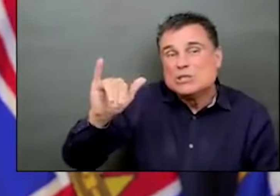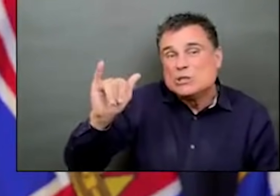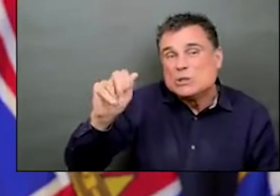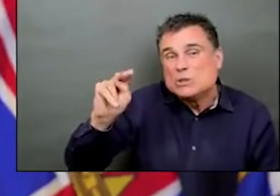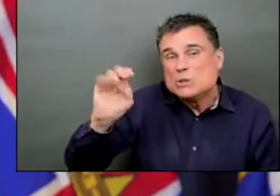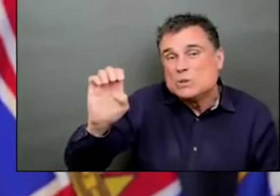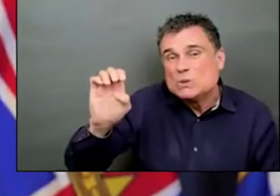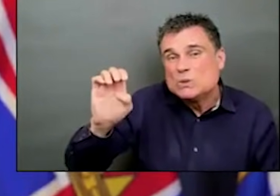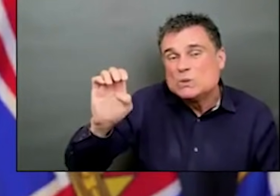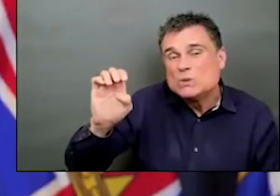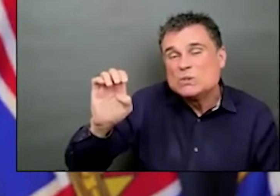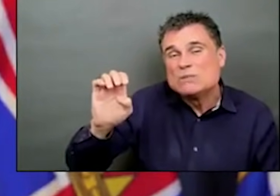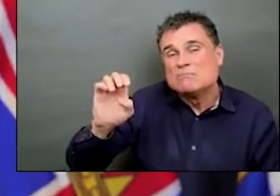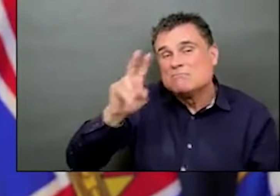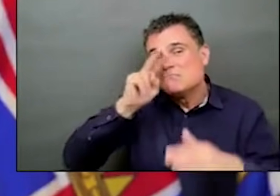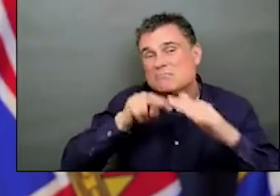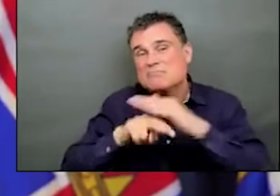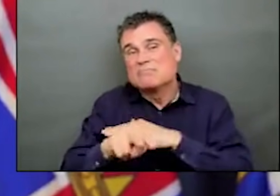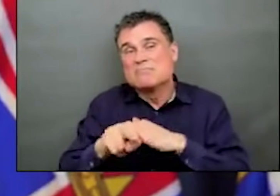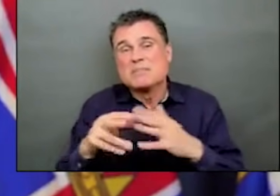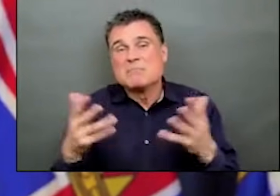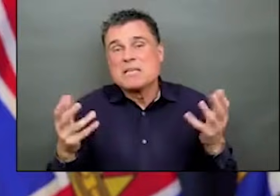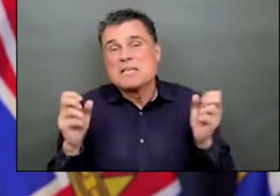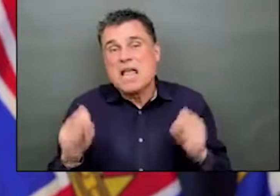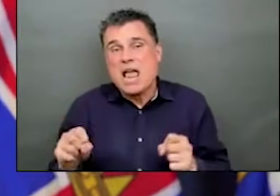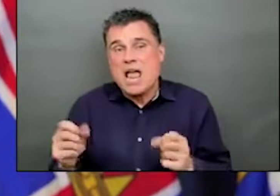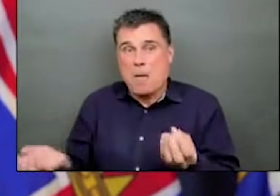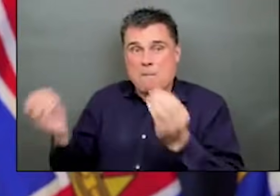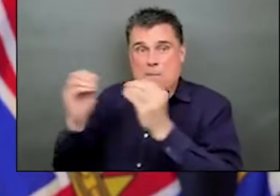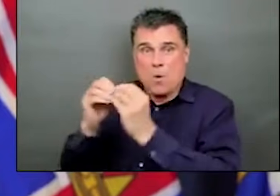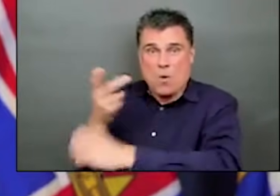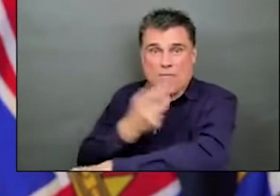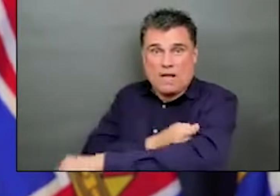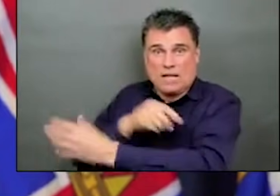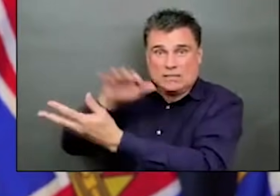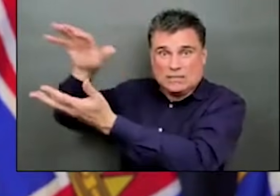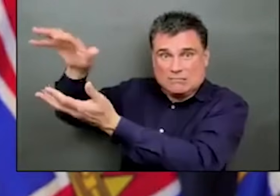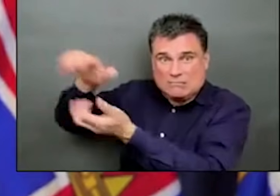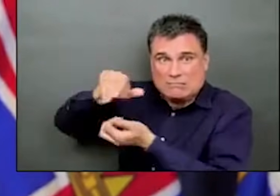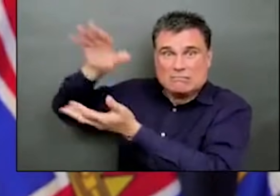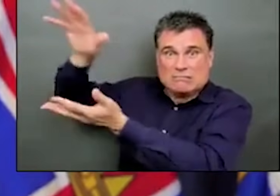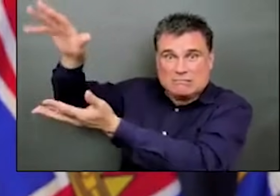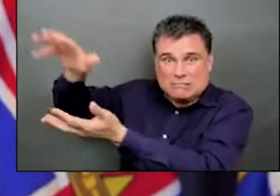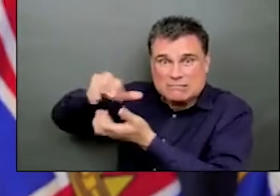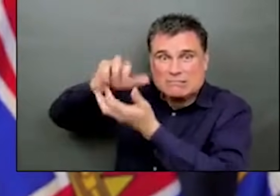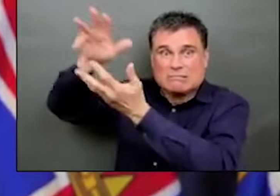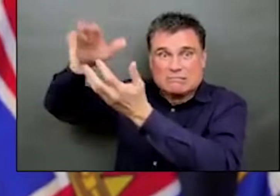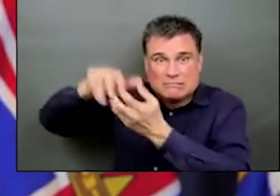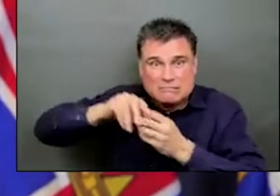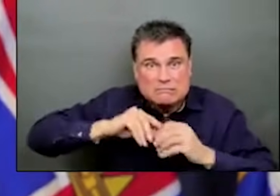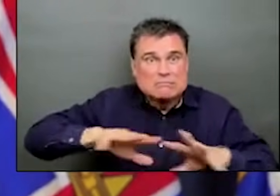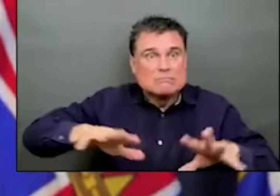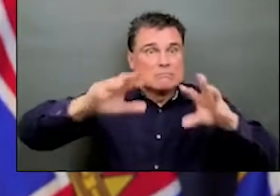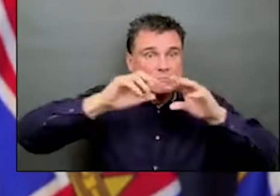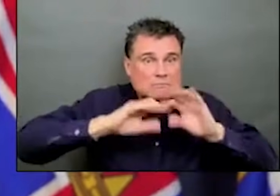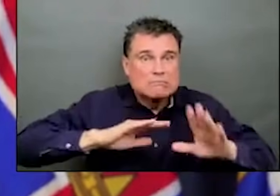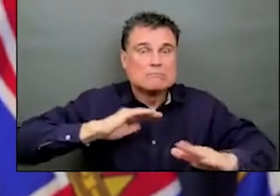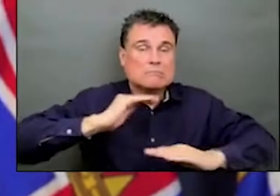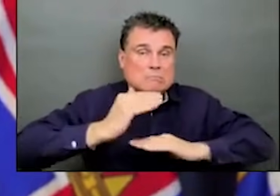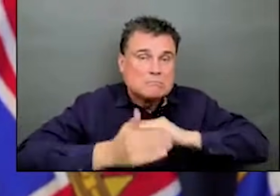to deliver what we are looking at delivering, and if we're able to keep a third wave from taking